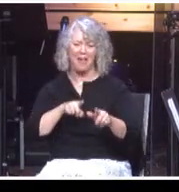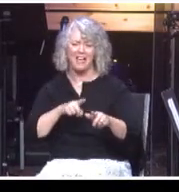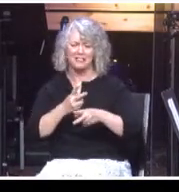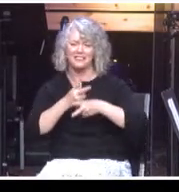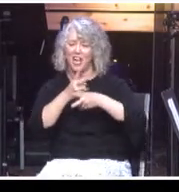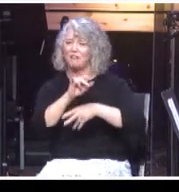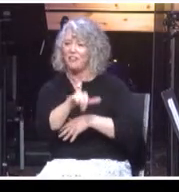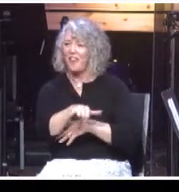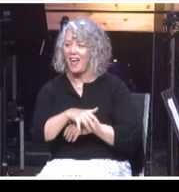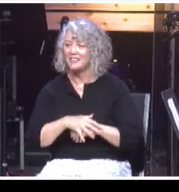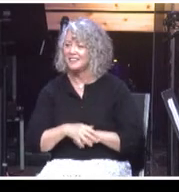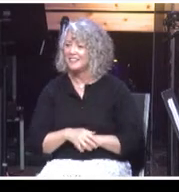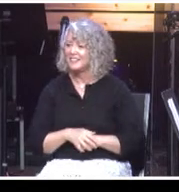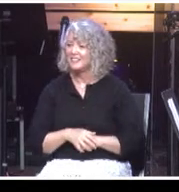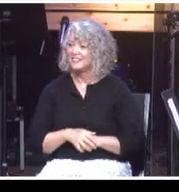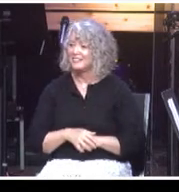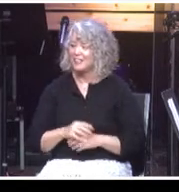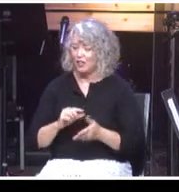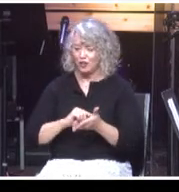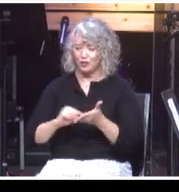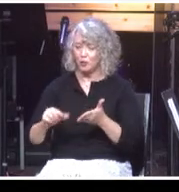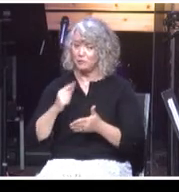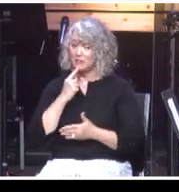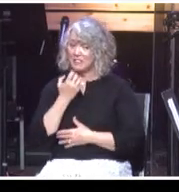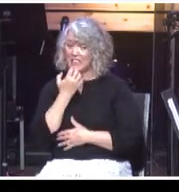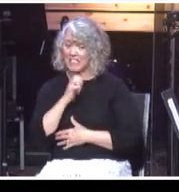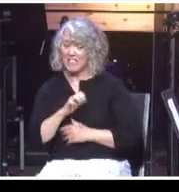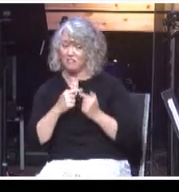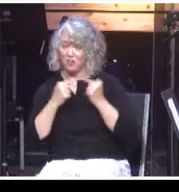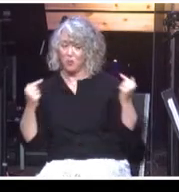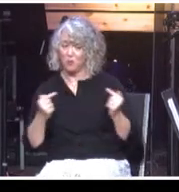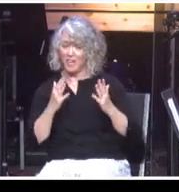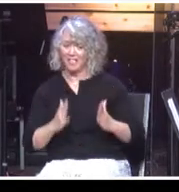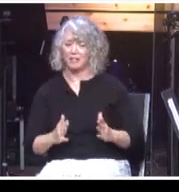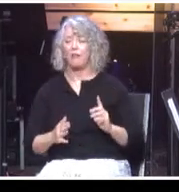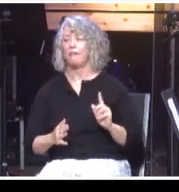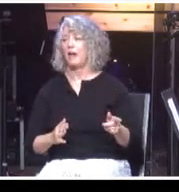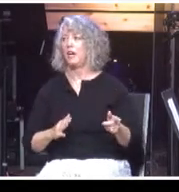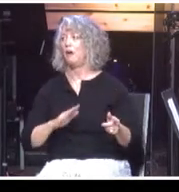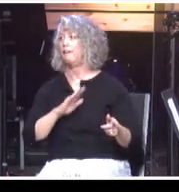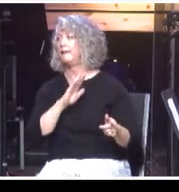Whereas Scripture contrasts that to the wicked who are never satisfied.